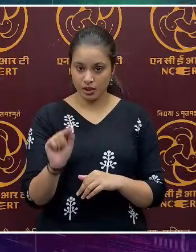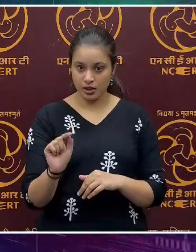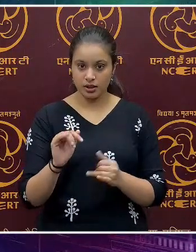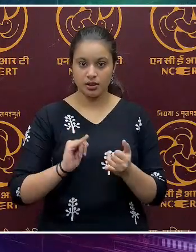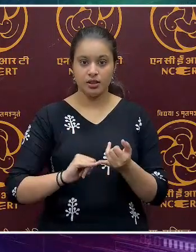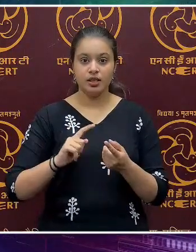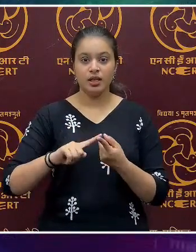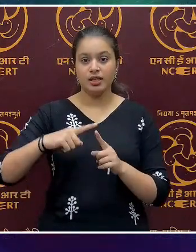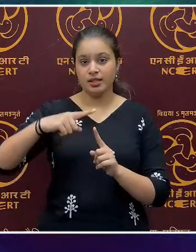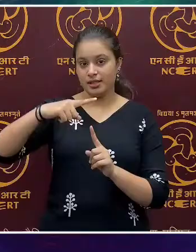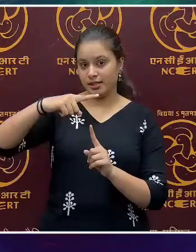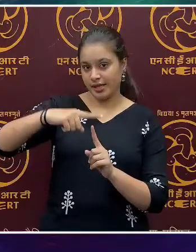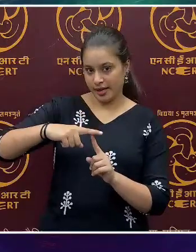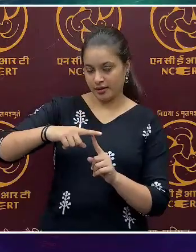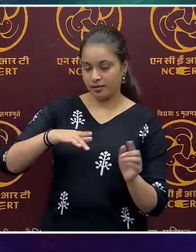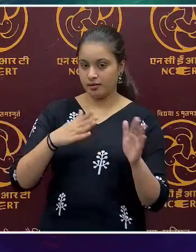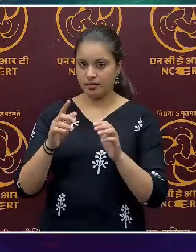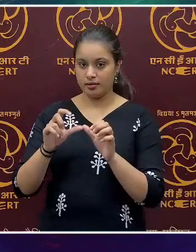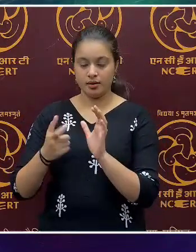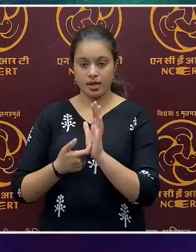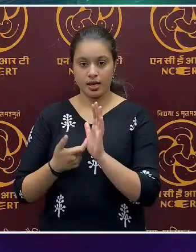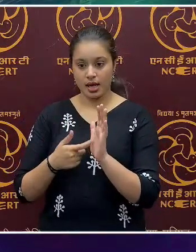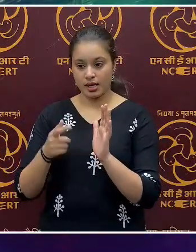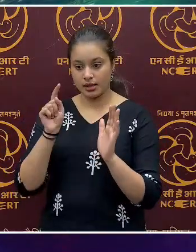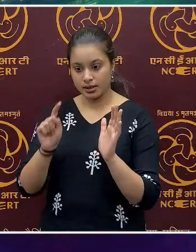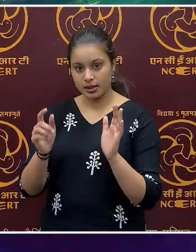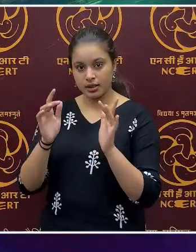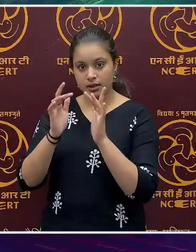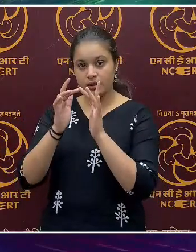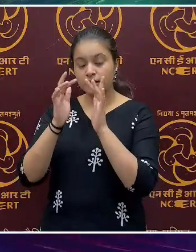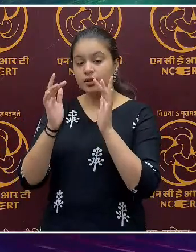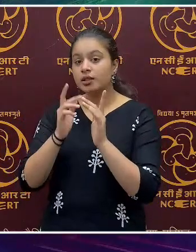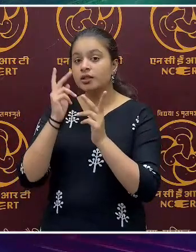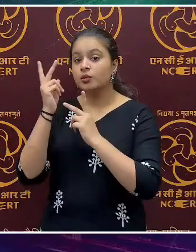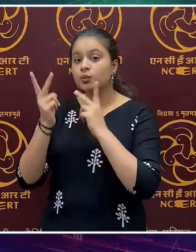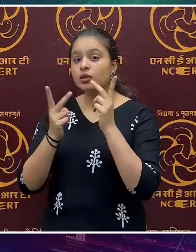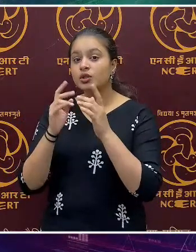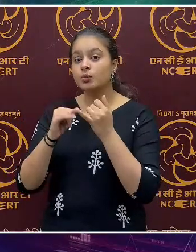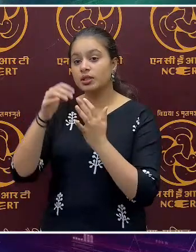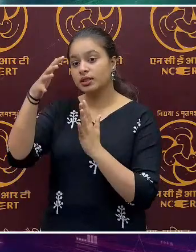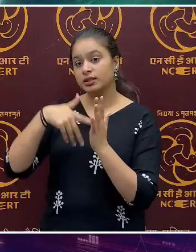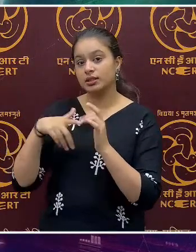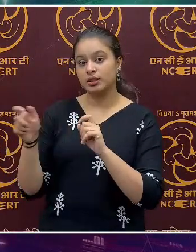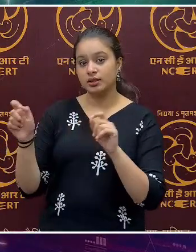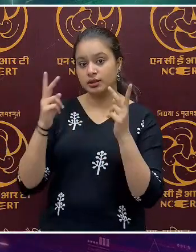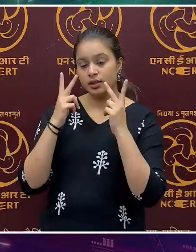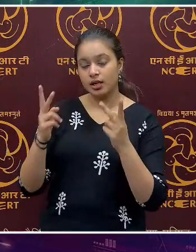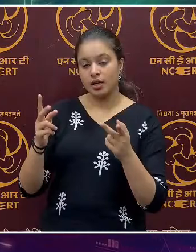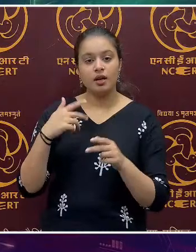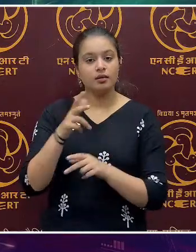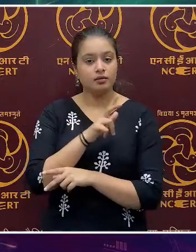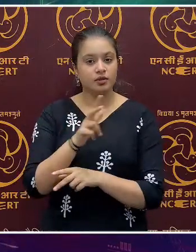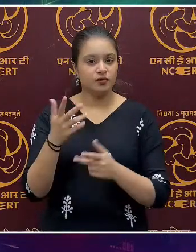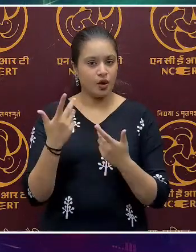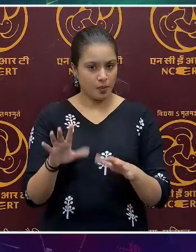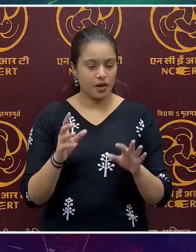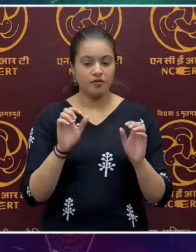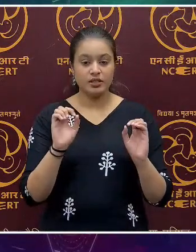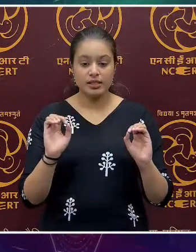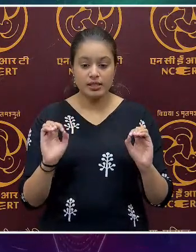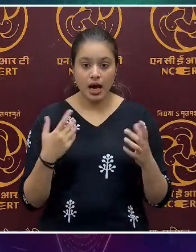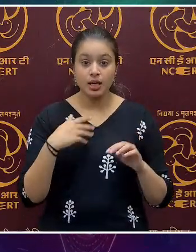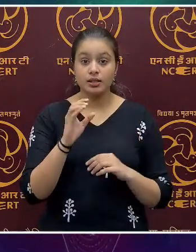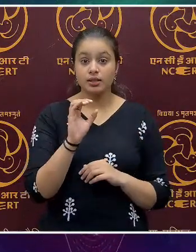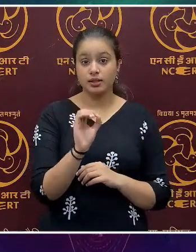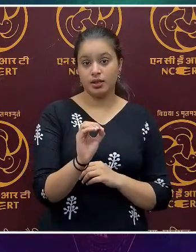array. Then you can see on the visualization screen the number will appear here. As I told you, the array length is start from the